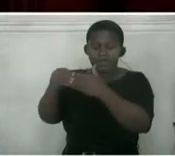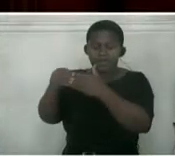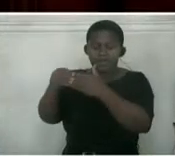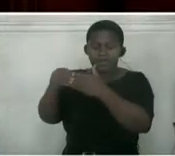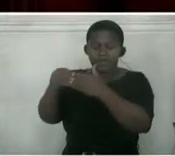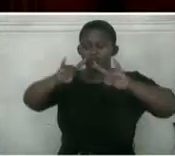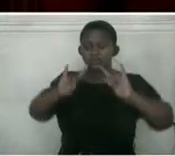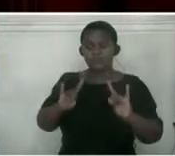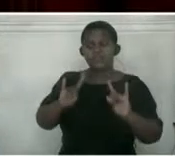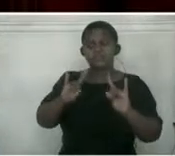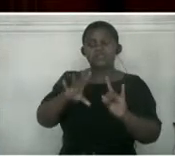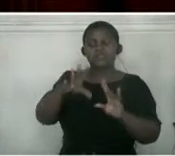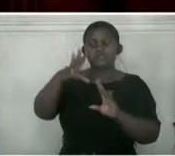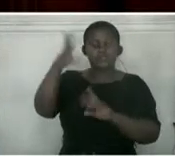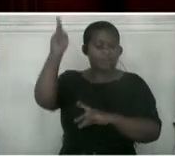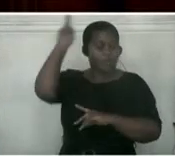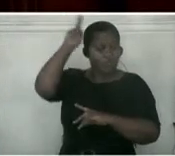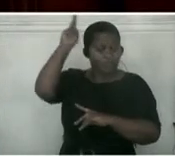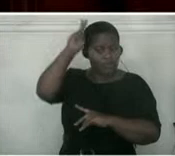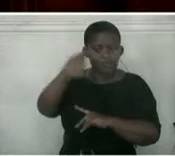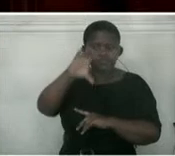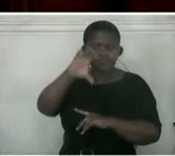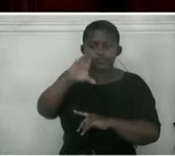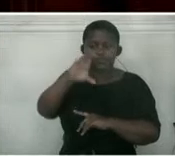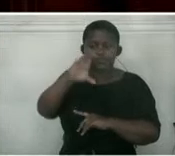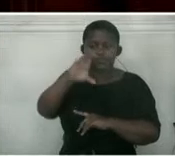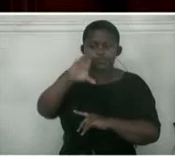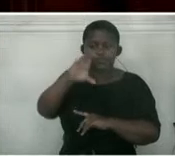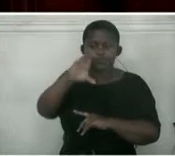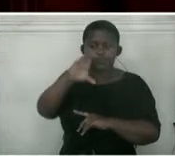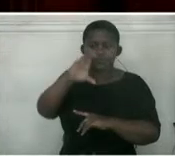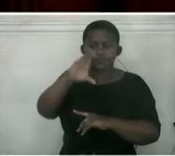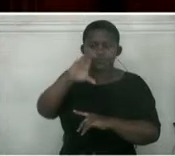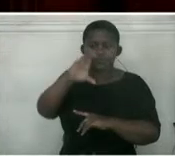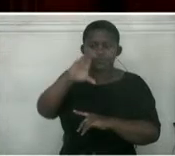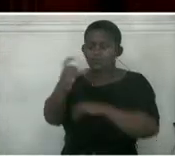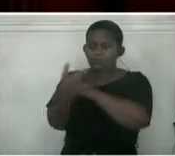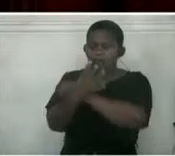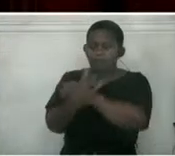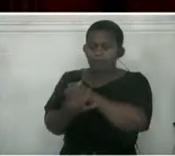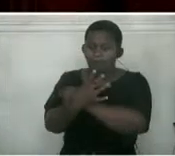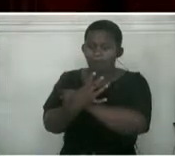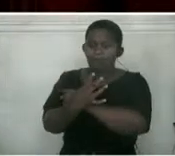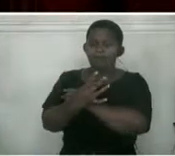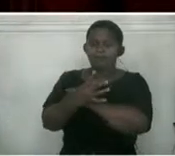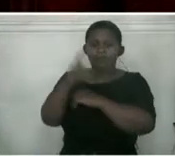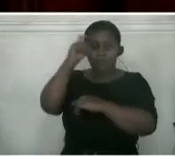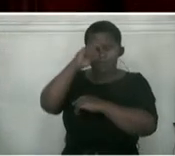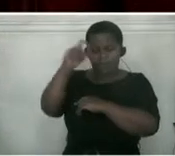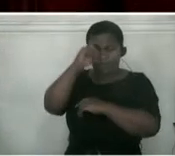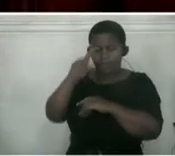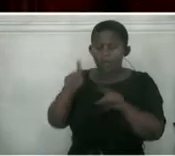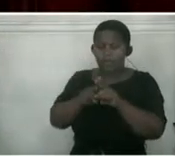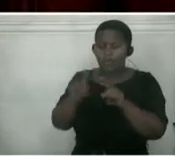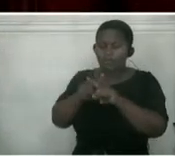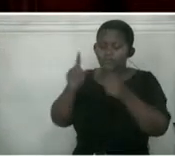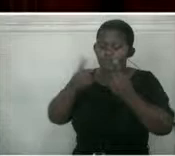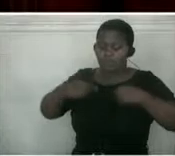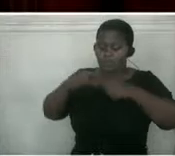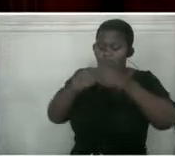wendlu yamakhosi inkosi uChiliza, for their wise counsel to me personally and to our Executive